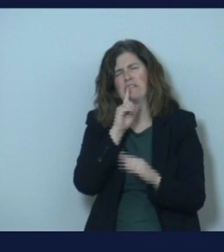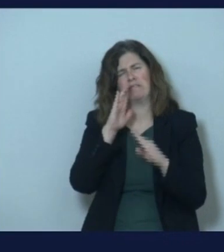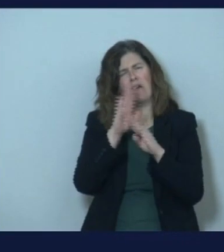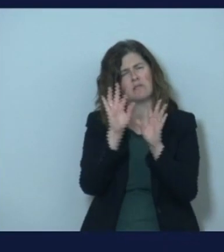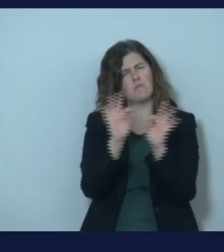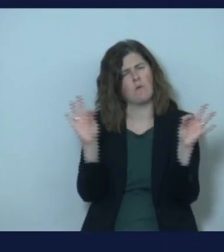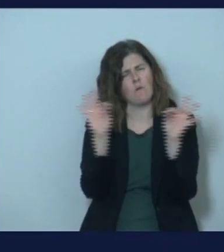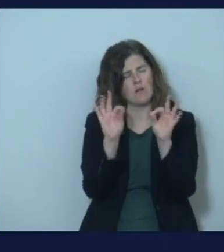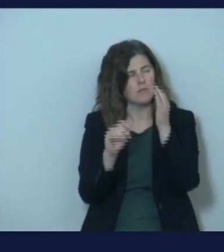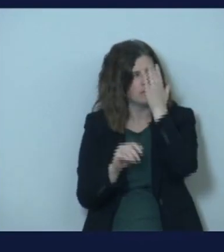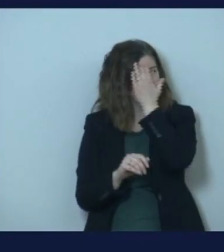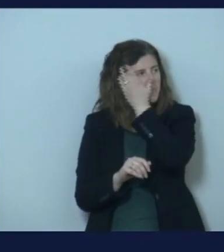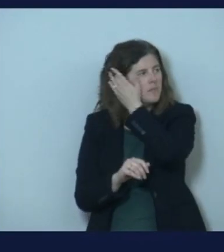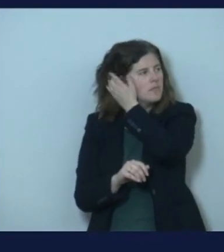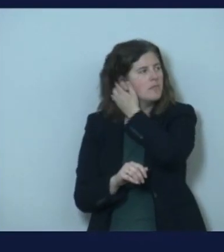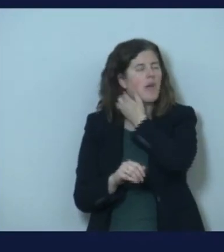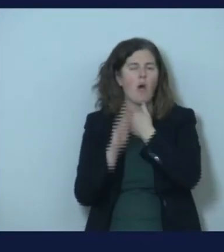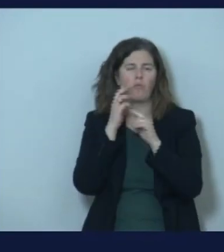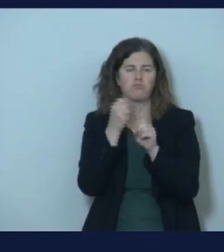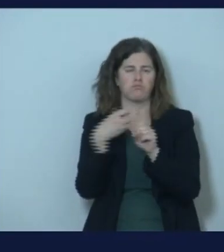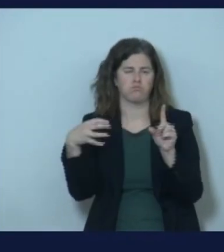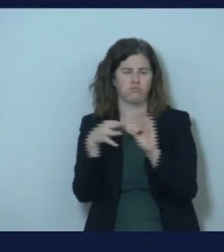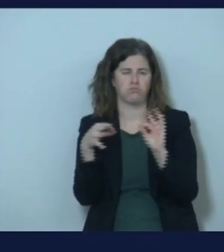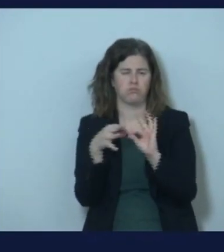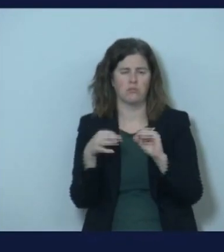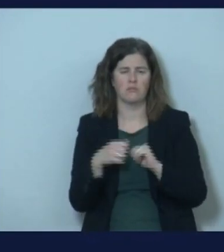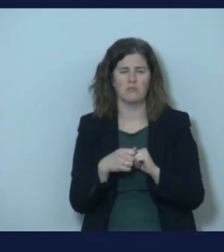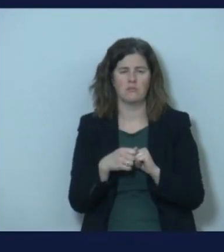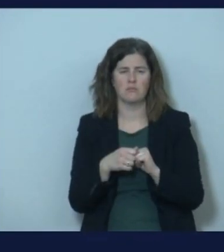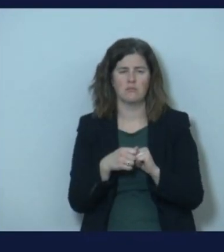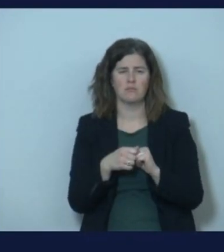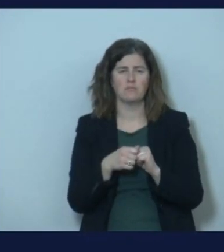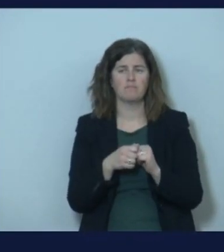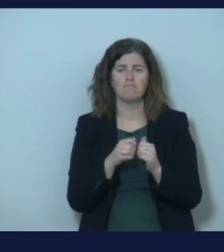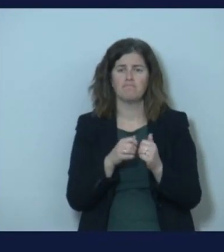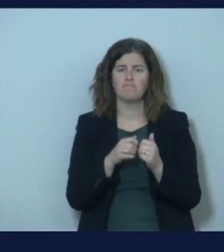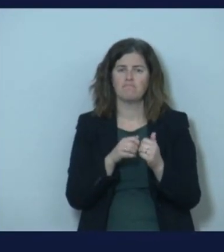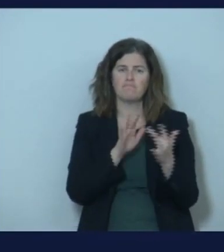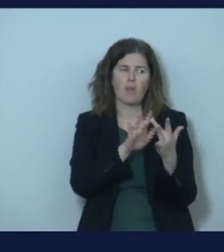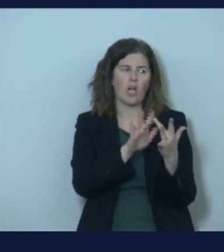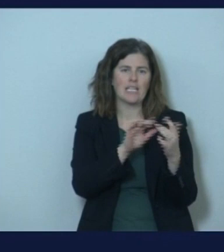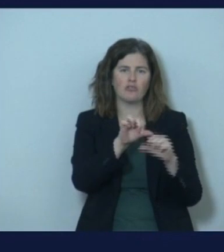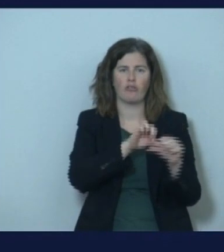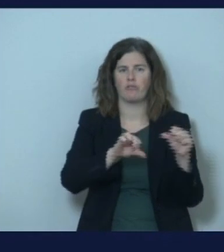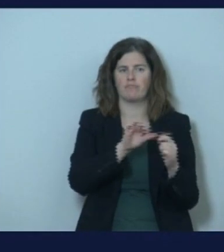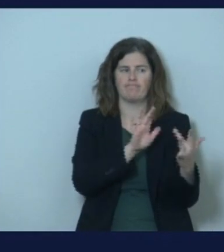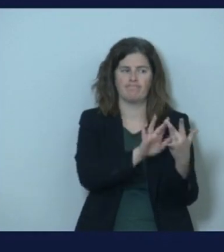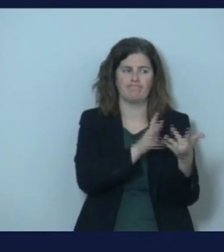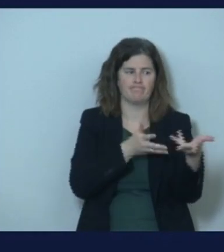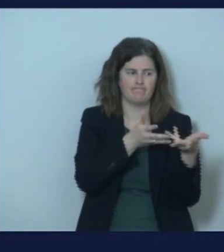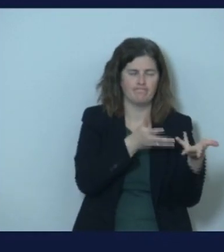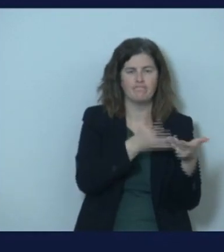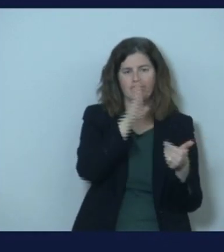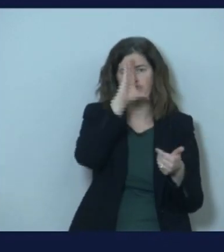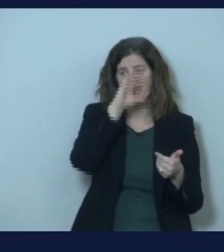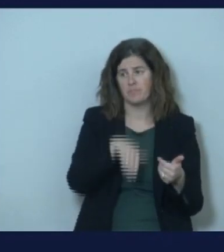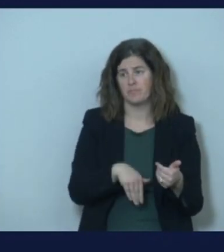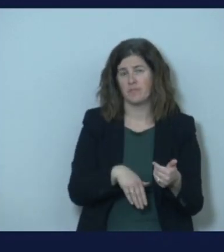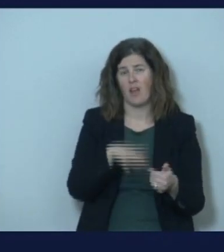I'm going to talk a little bit more about this in a minute. Reach out and stay in contact. We know